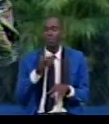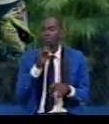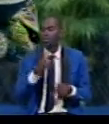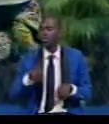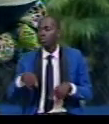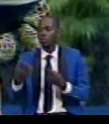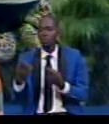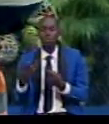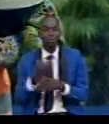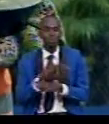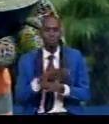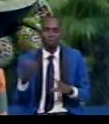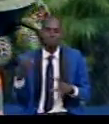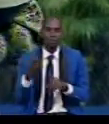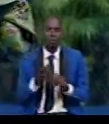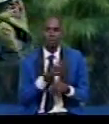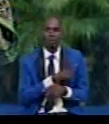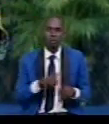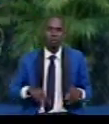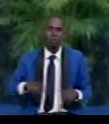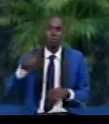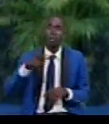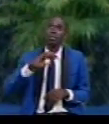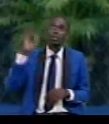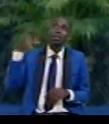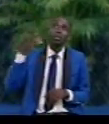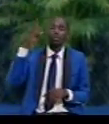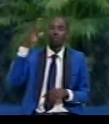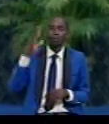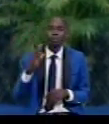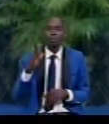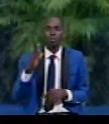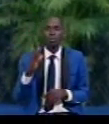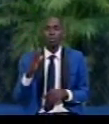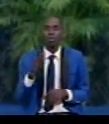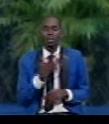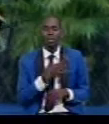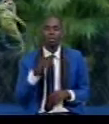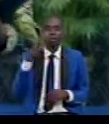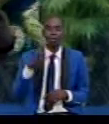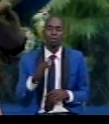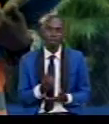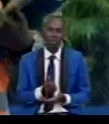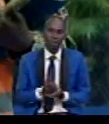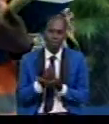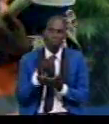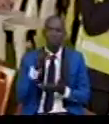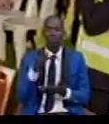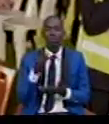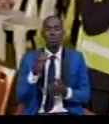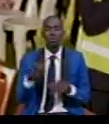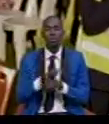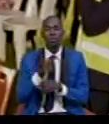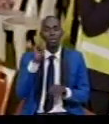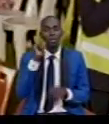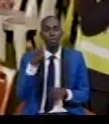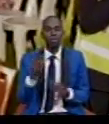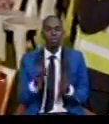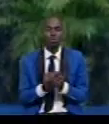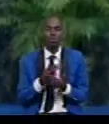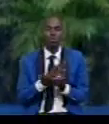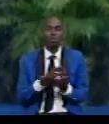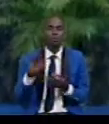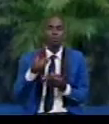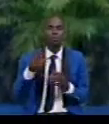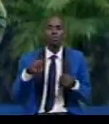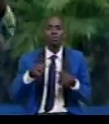with all my spirit, by the grace of God. And God filled me with the Holy Spirit. Praise the Lord. I want to give